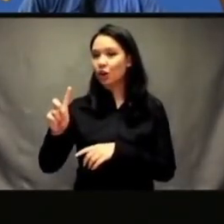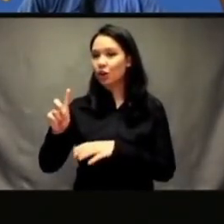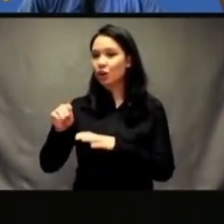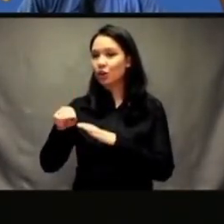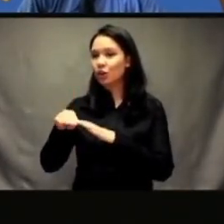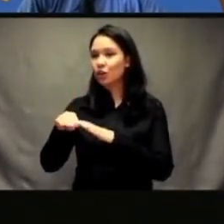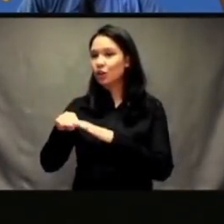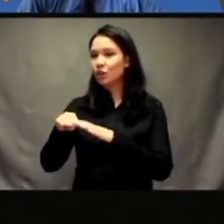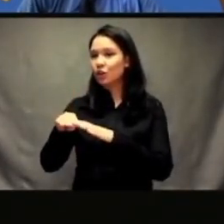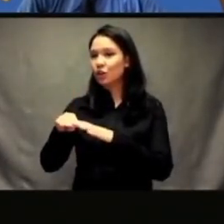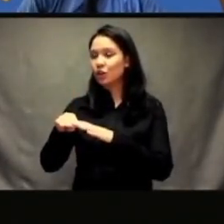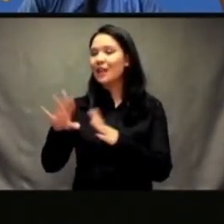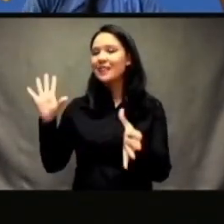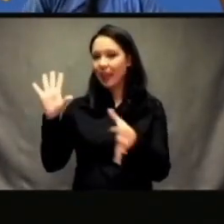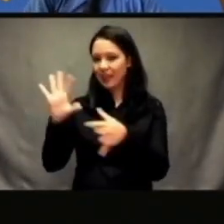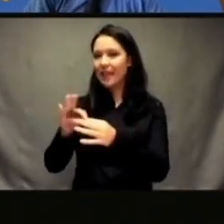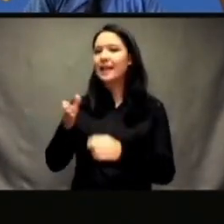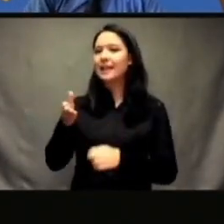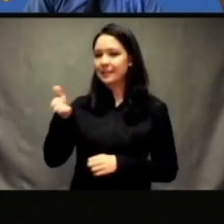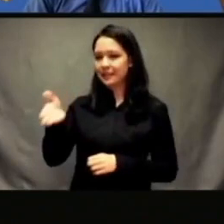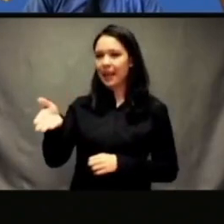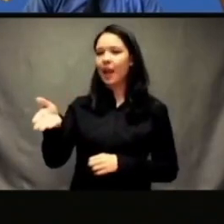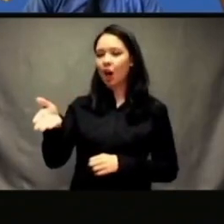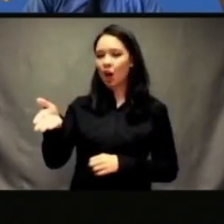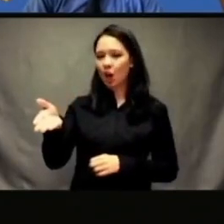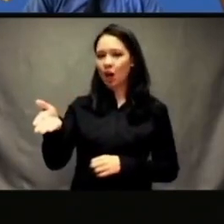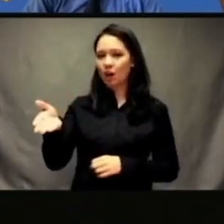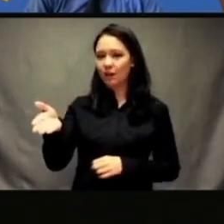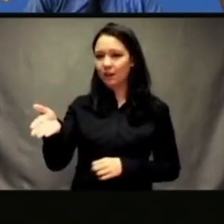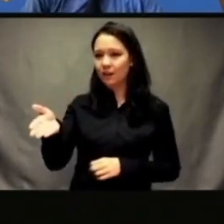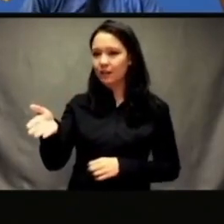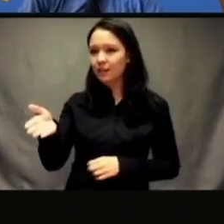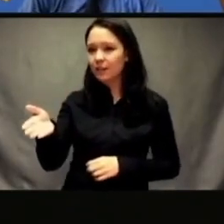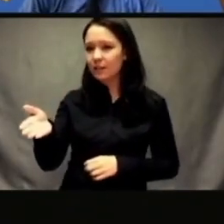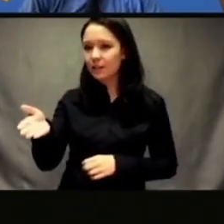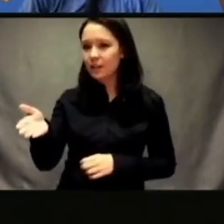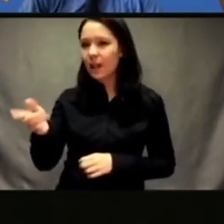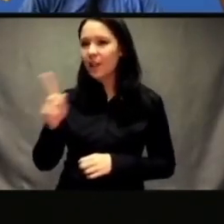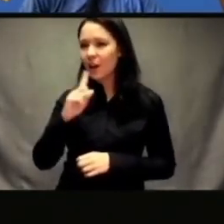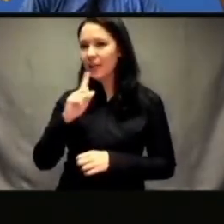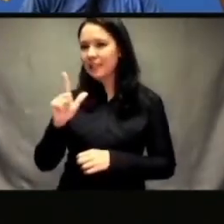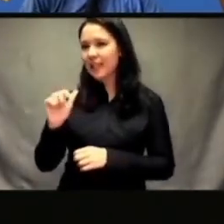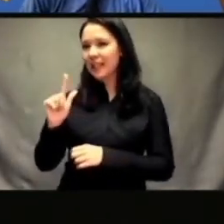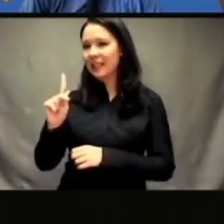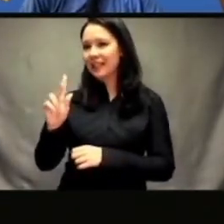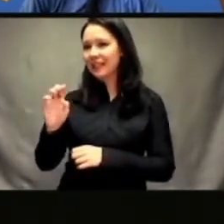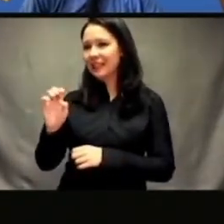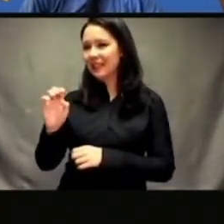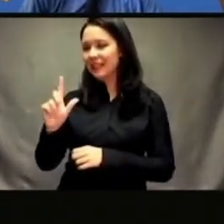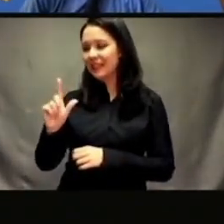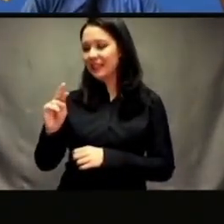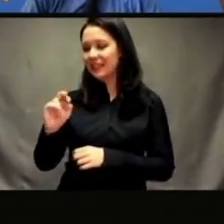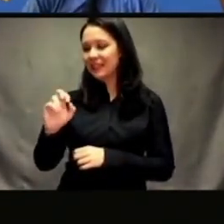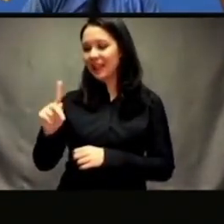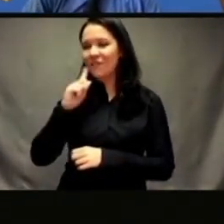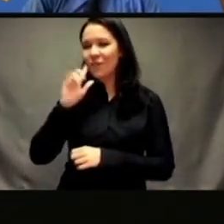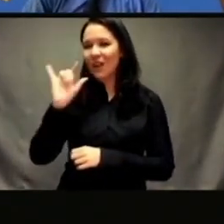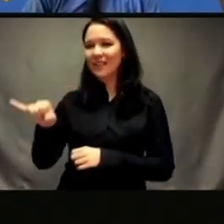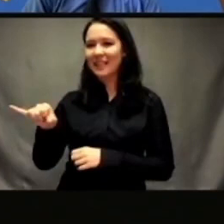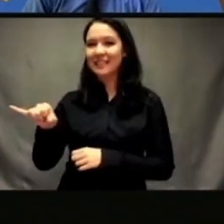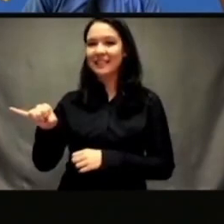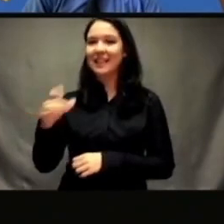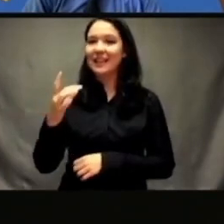are exploring white walls and high ceilings with scratch post microwave, there is a link for the slides.